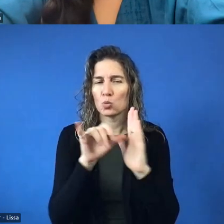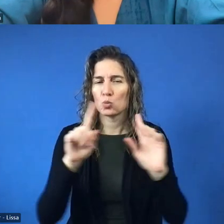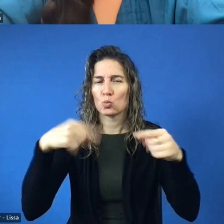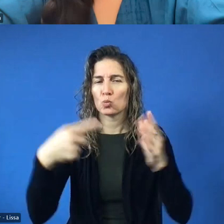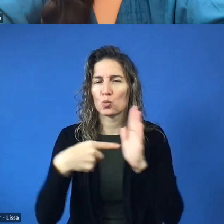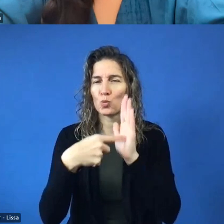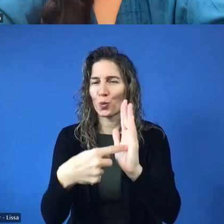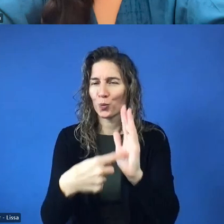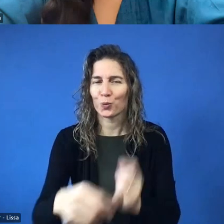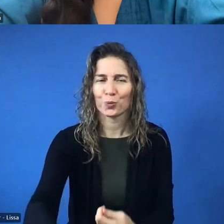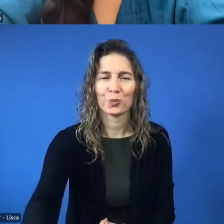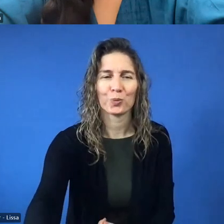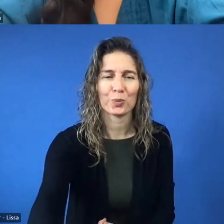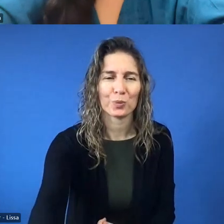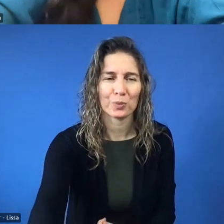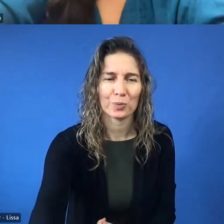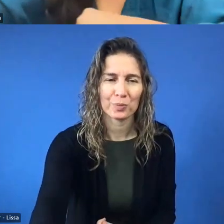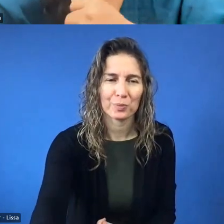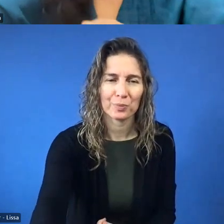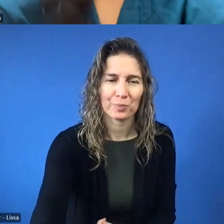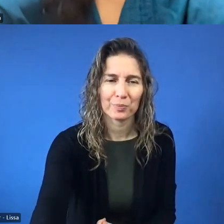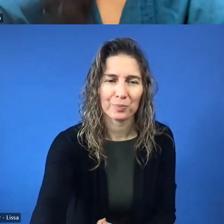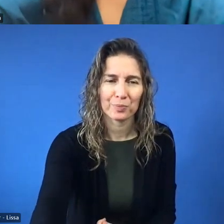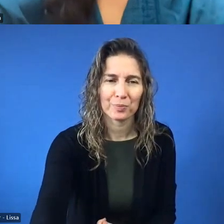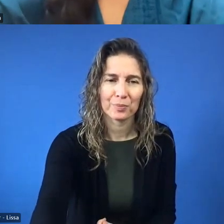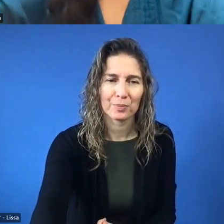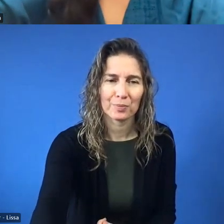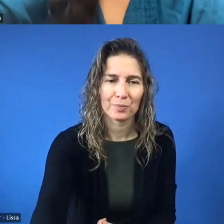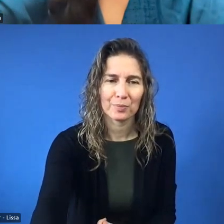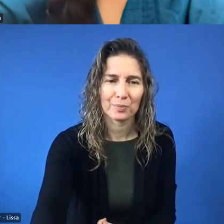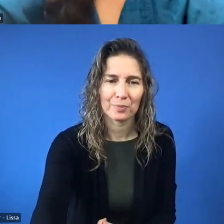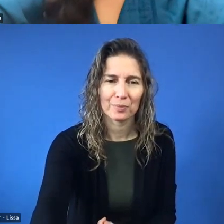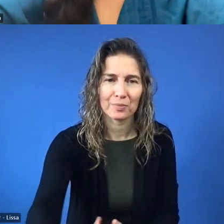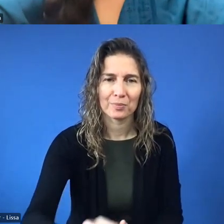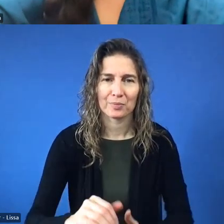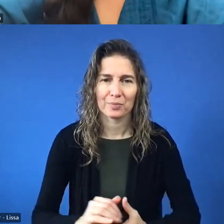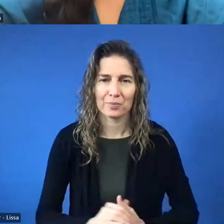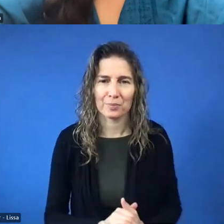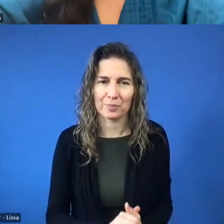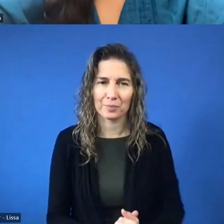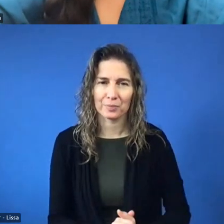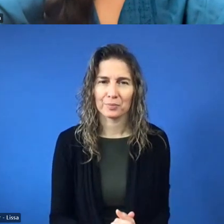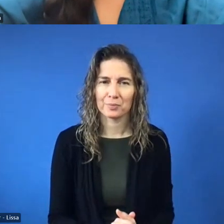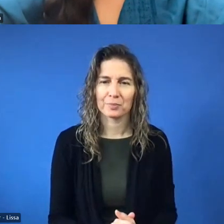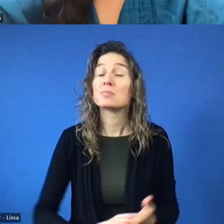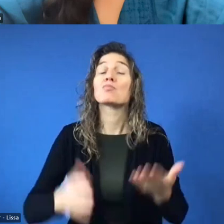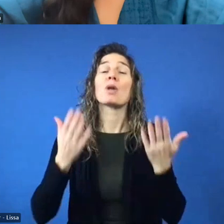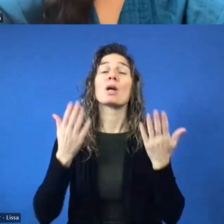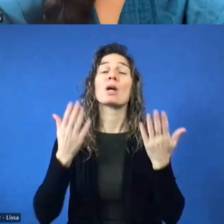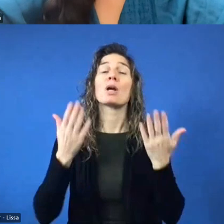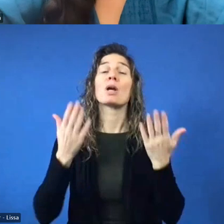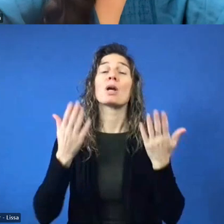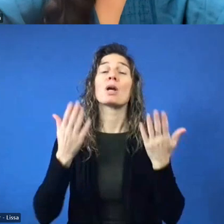And I just wanted to give you also some buzzwords to conclude this